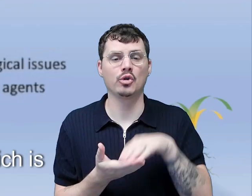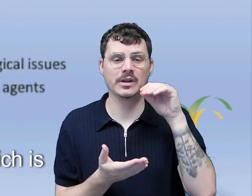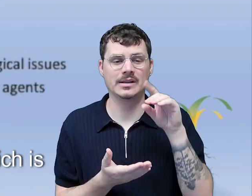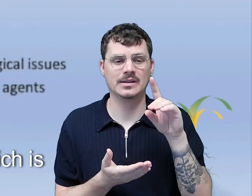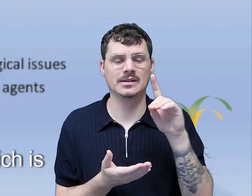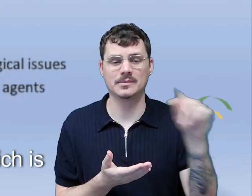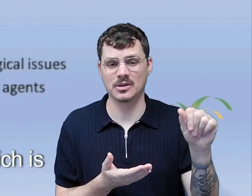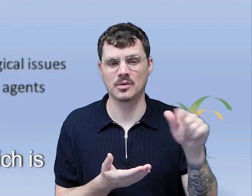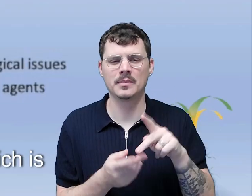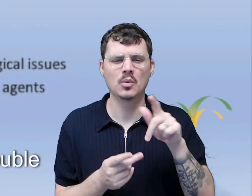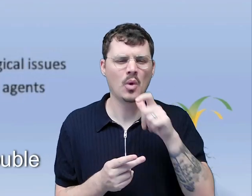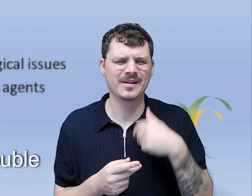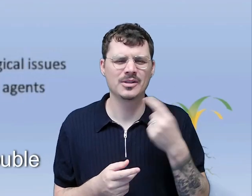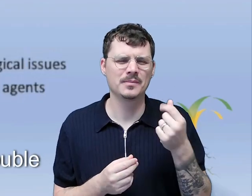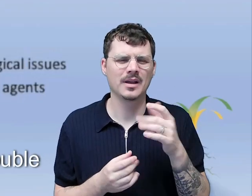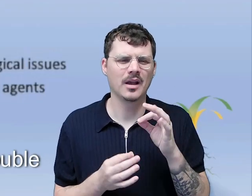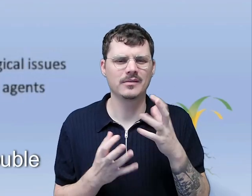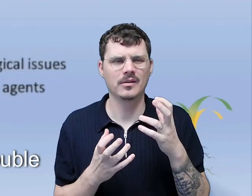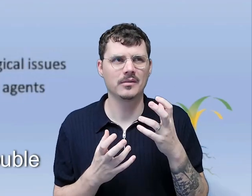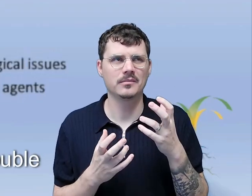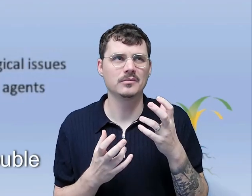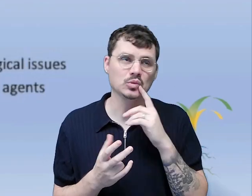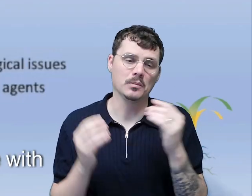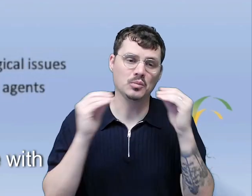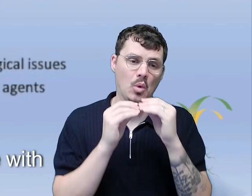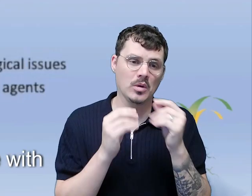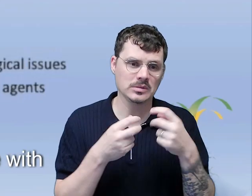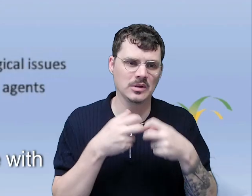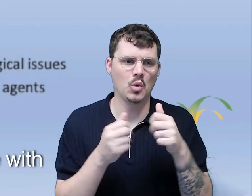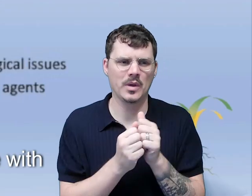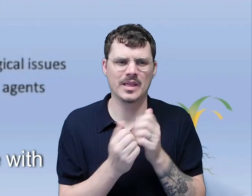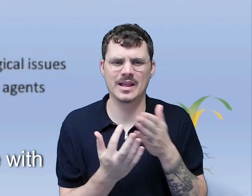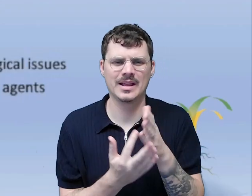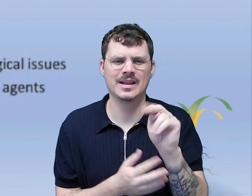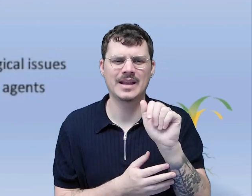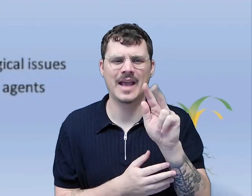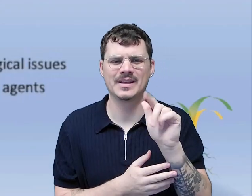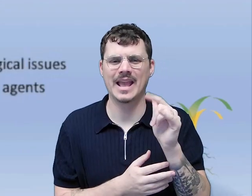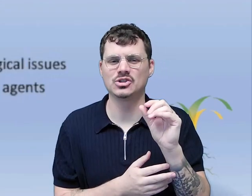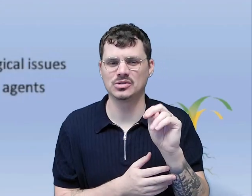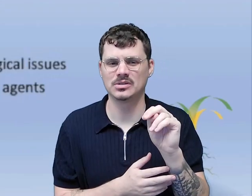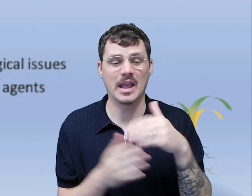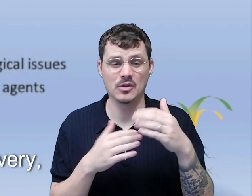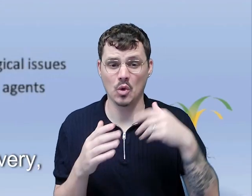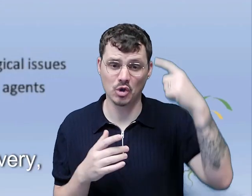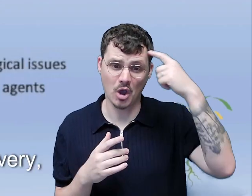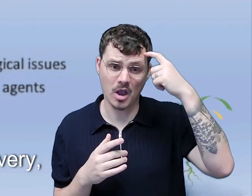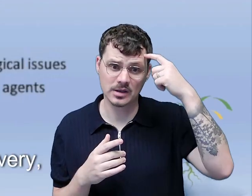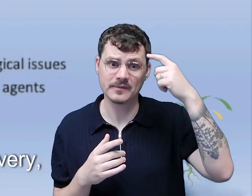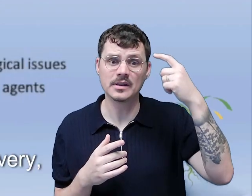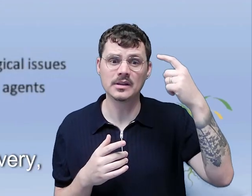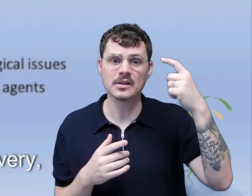learning disability, which is people that have a little bit of trouble or more than a little bit of trouble with navigation, even